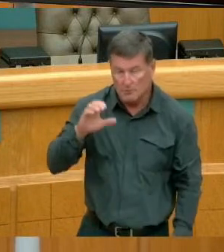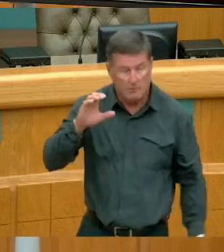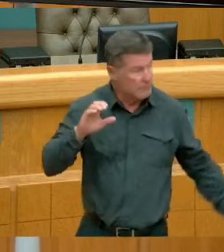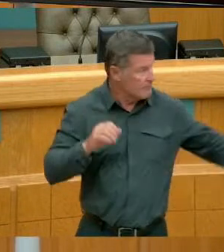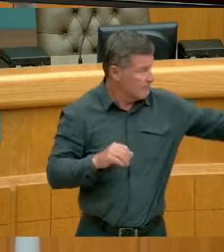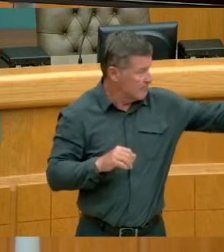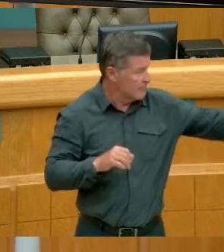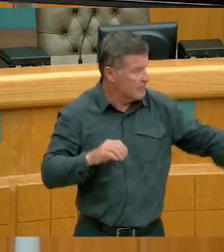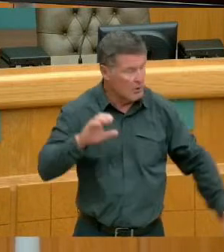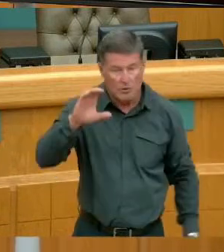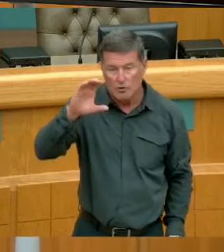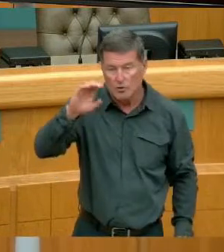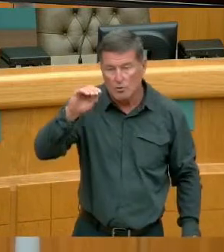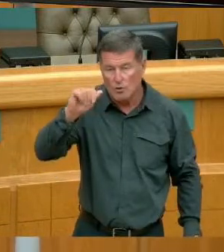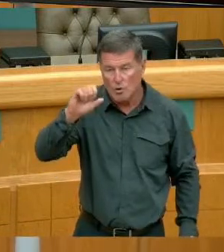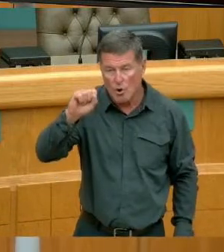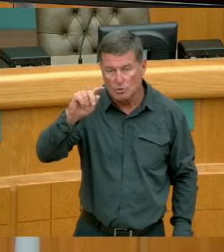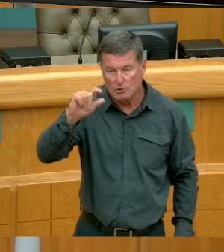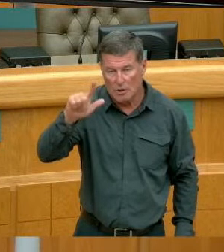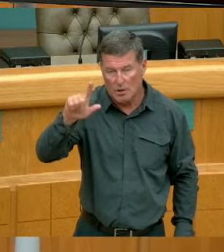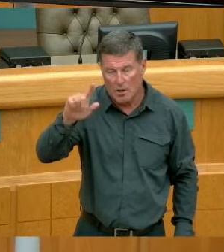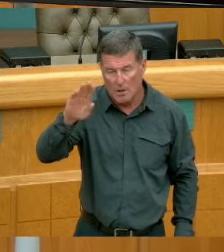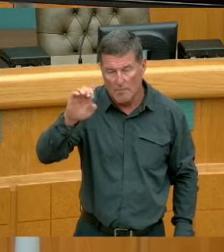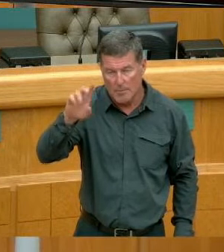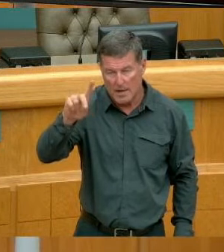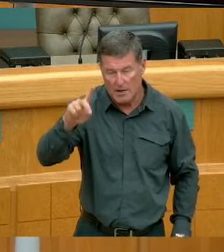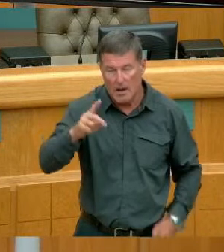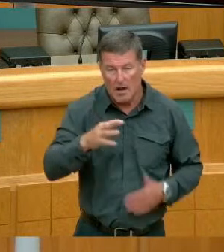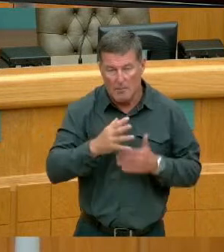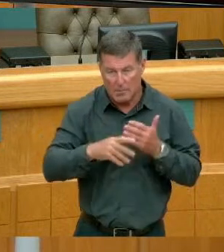coastalbendbloodcenter.org or my office at